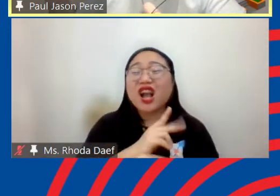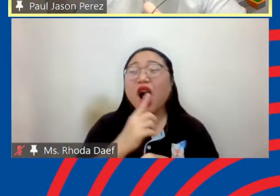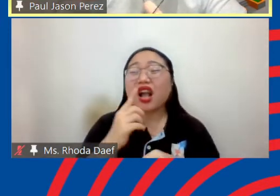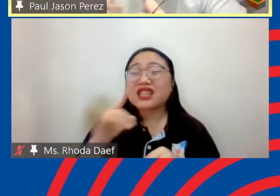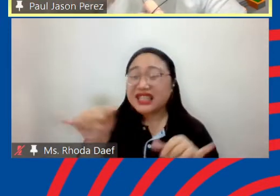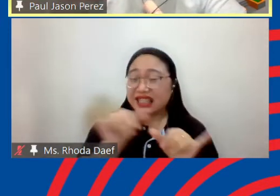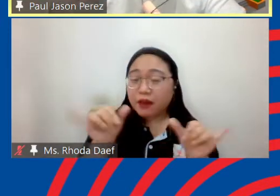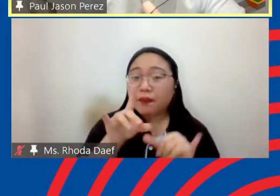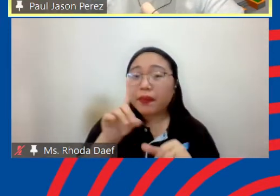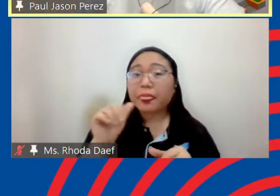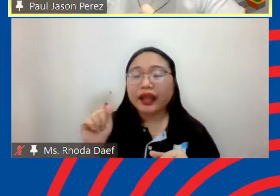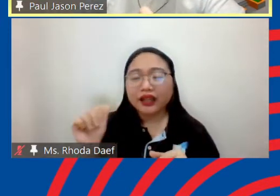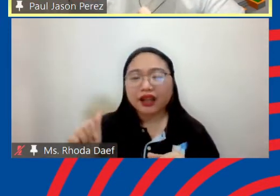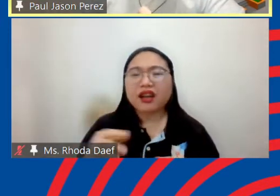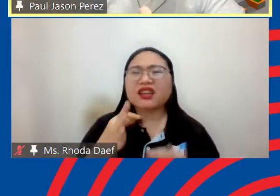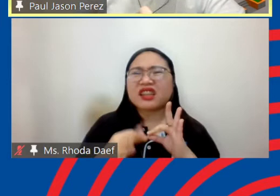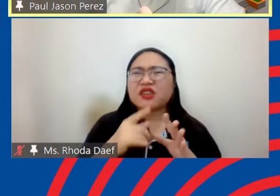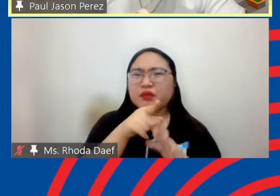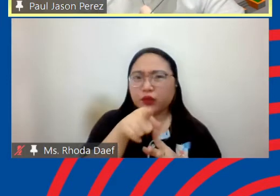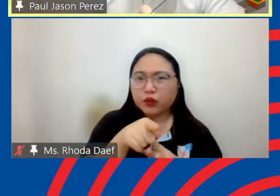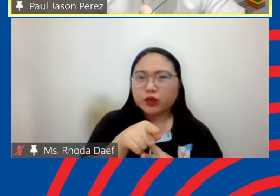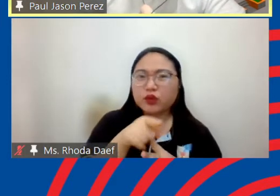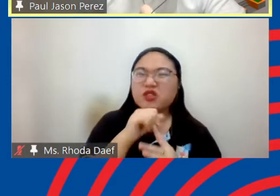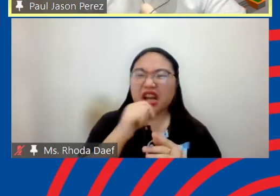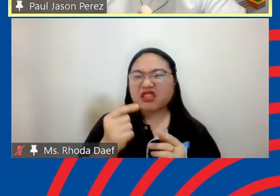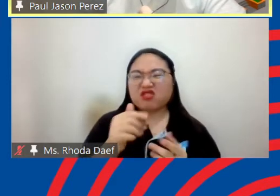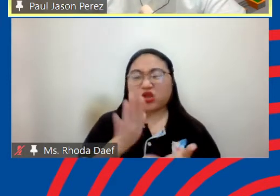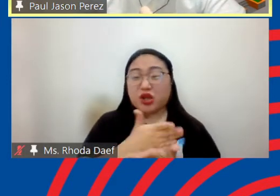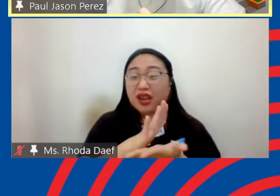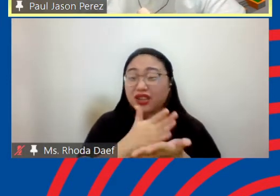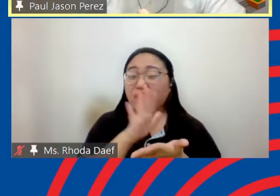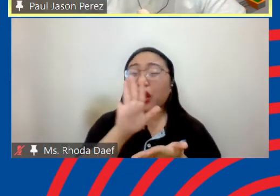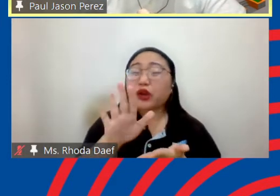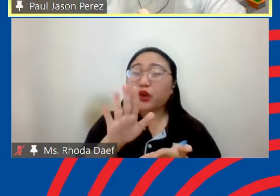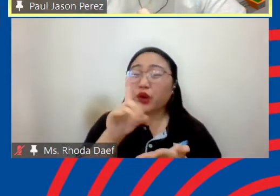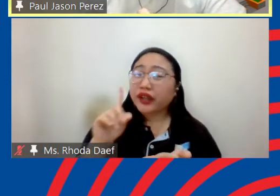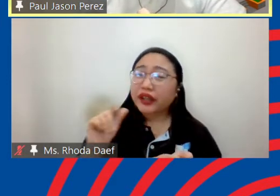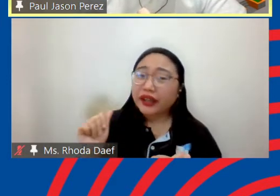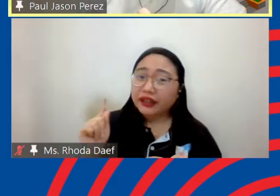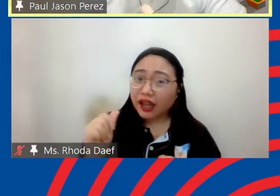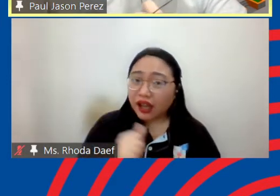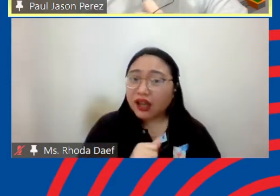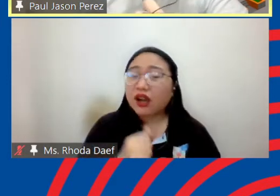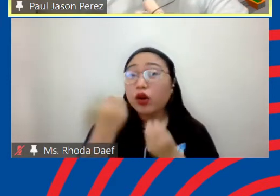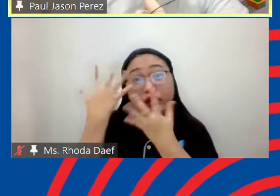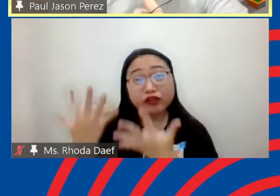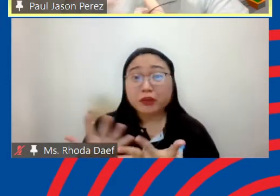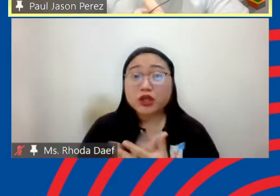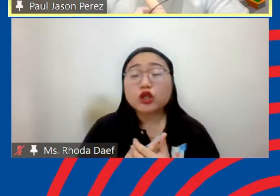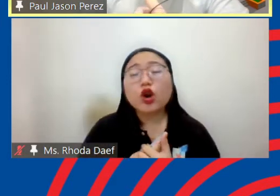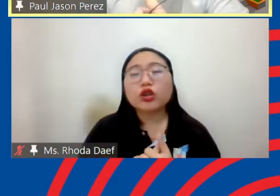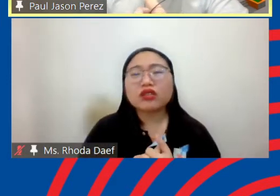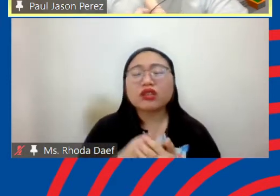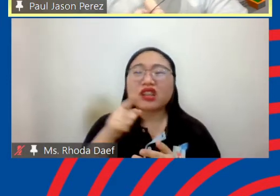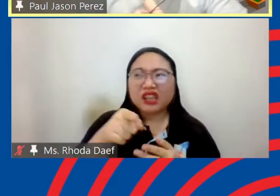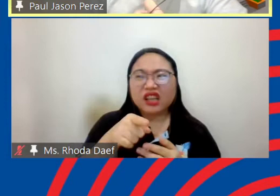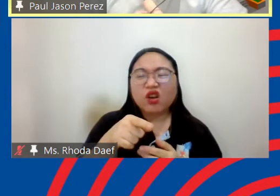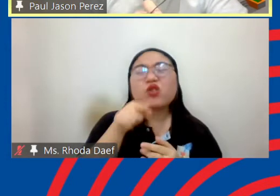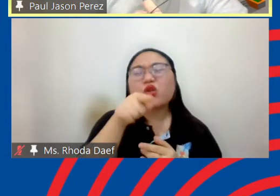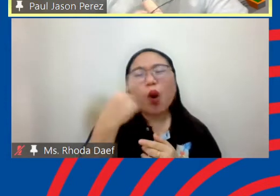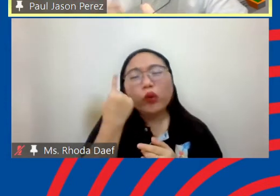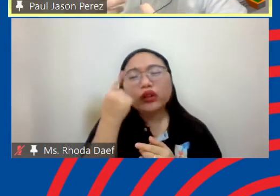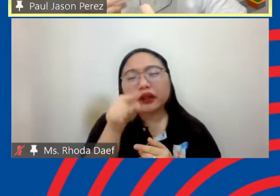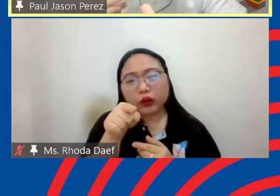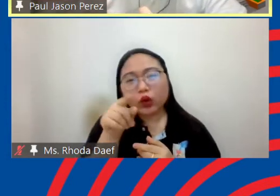di ba? Kasi if you're not going to share your research data, then of course, ikaw lang yung nakakaalam nun.